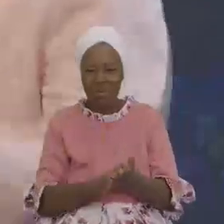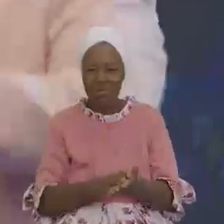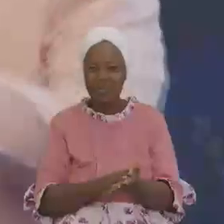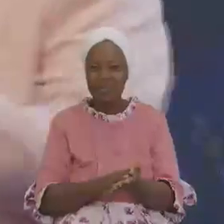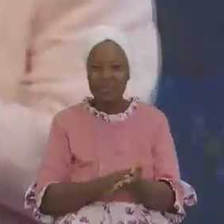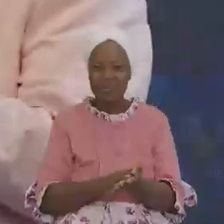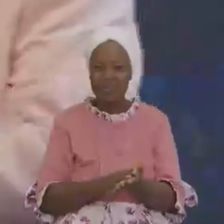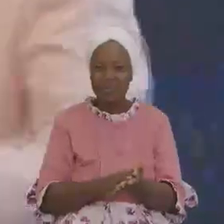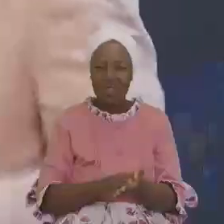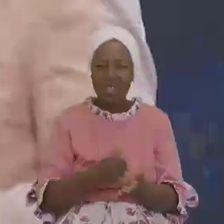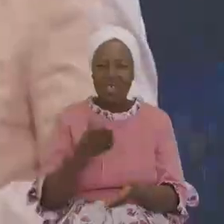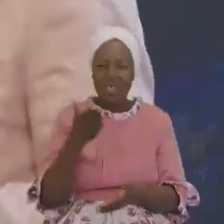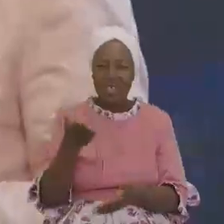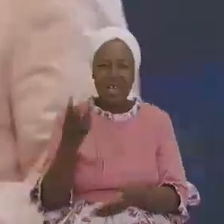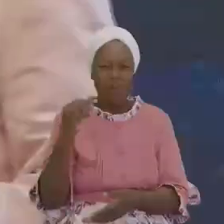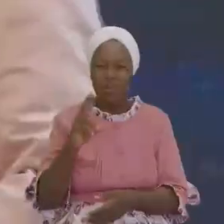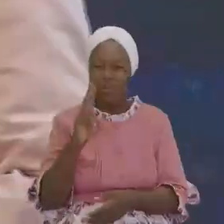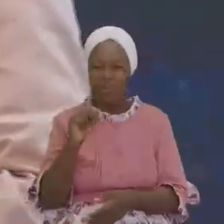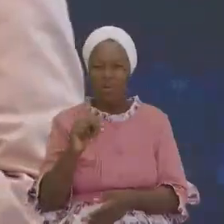There wasn't real education there.